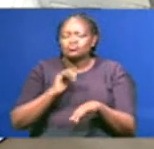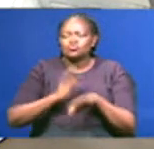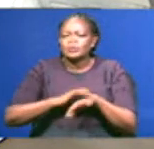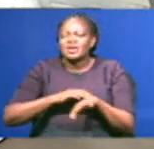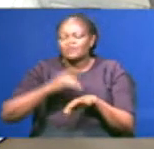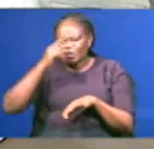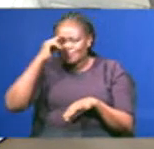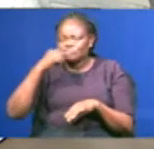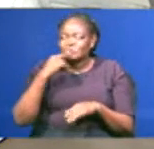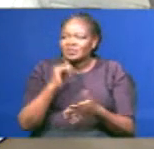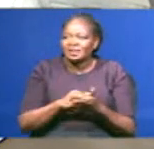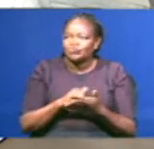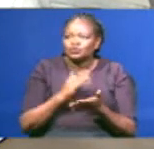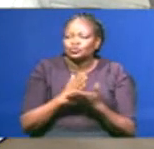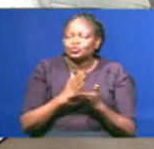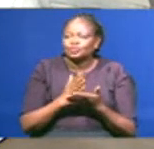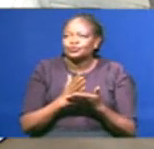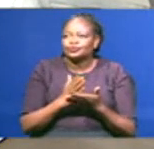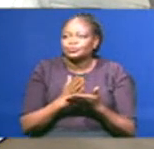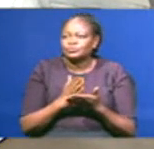the country, you know what,